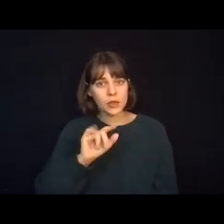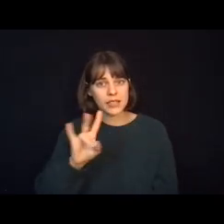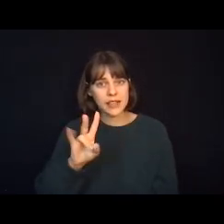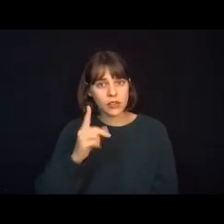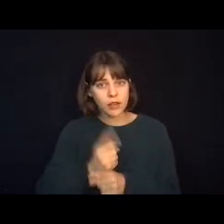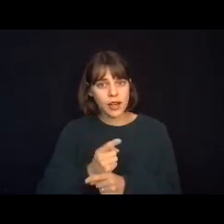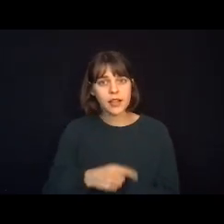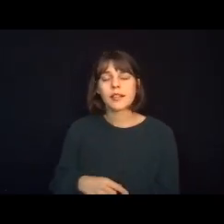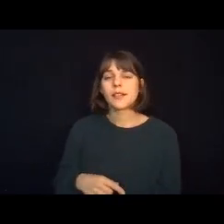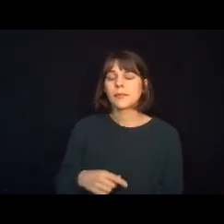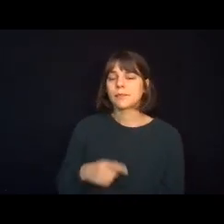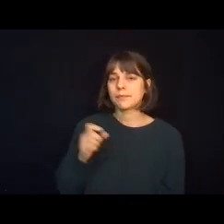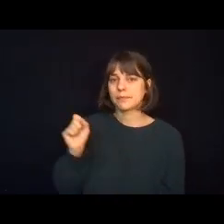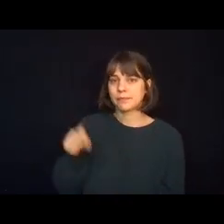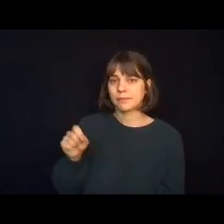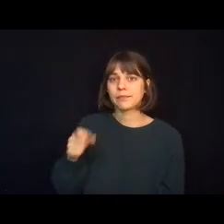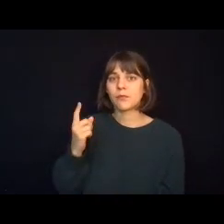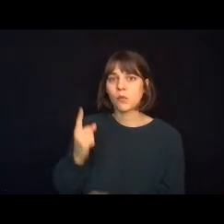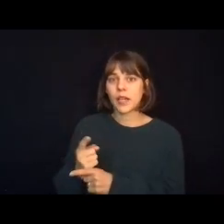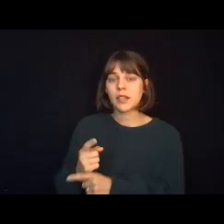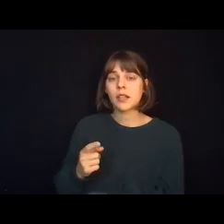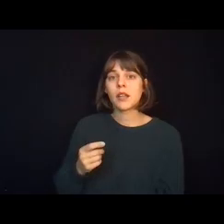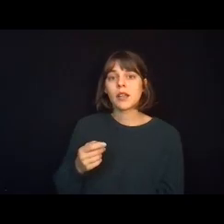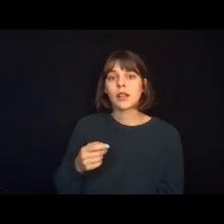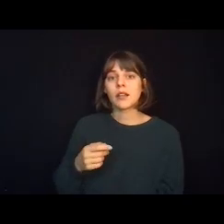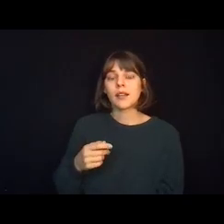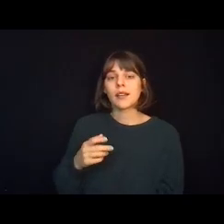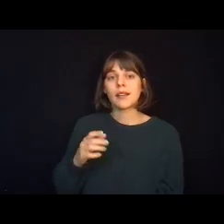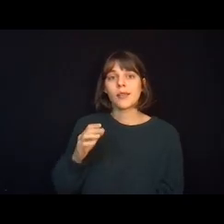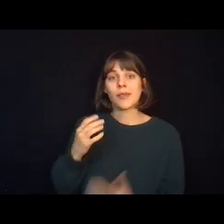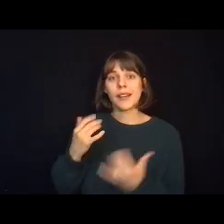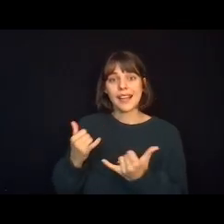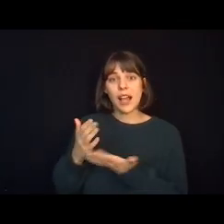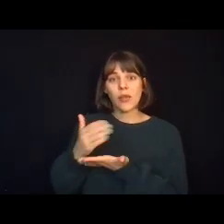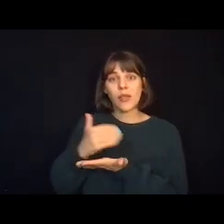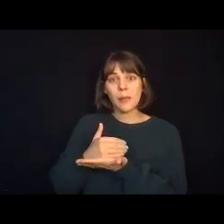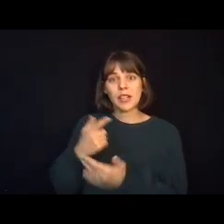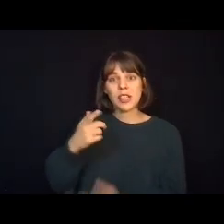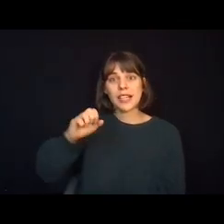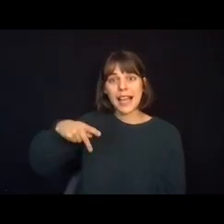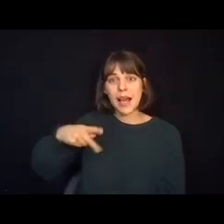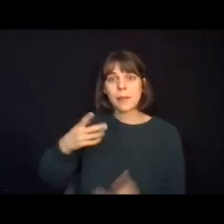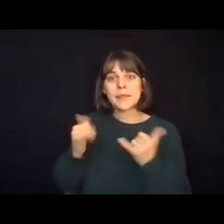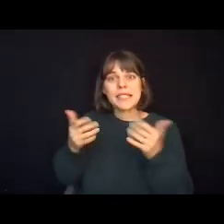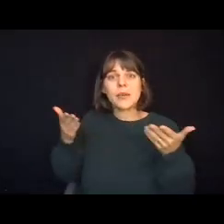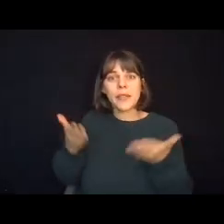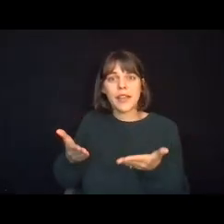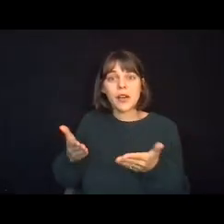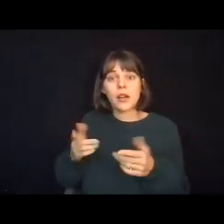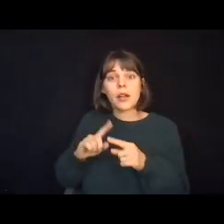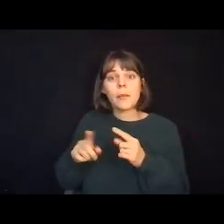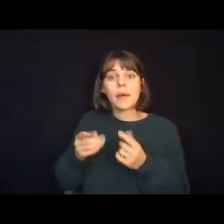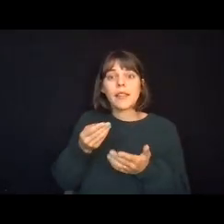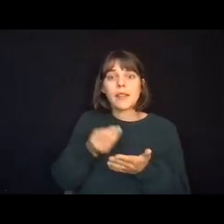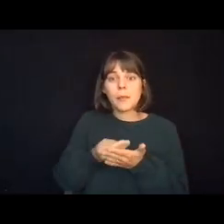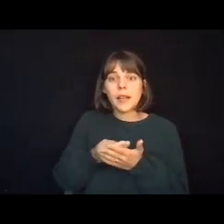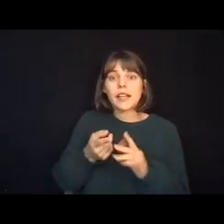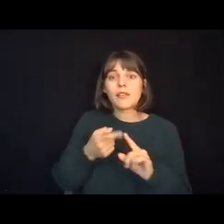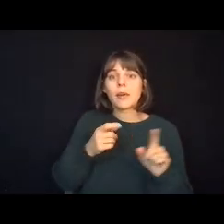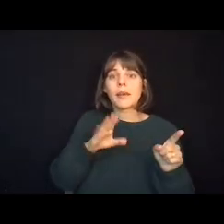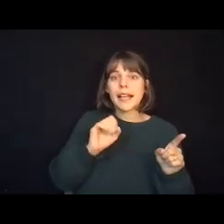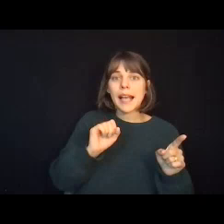Yes, so our current gap in our budget still exists, but the dollar amount that we're able to take from capital, along with our other